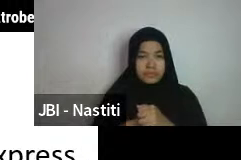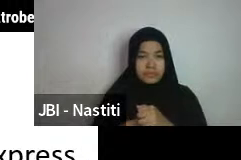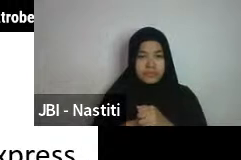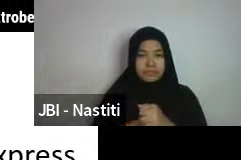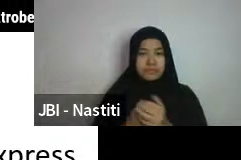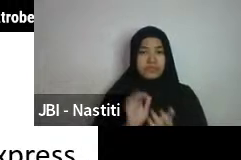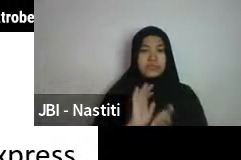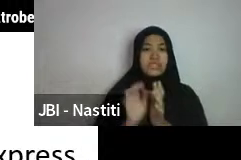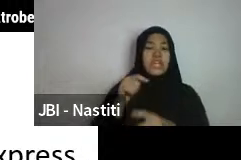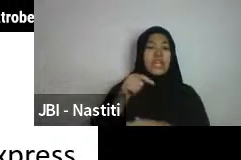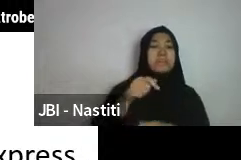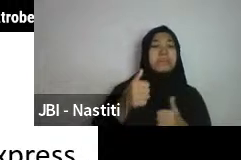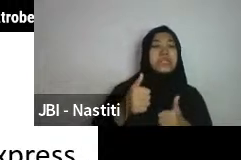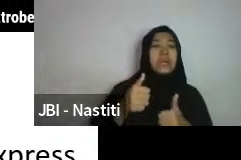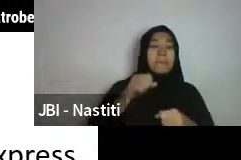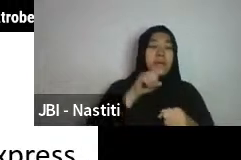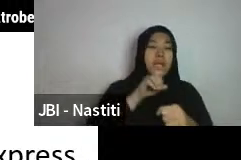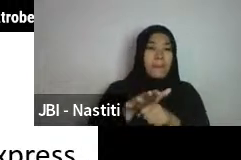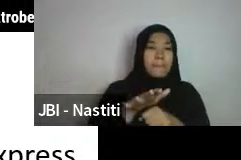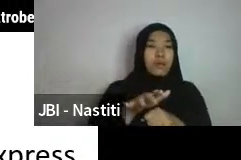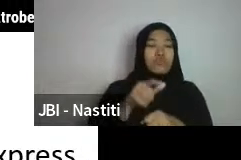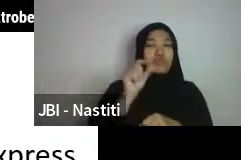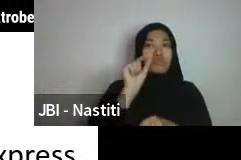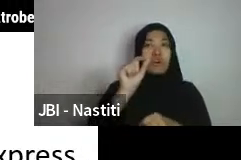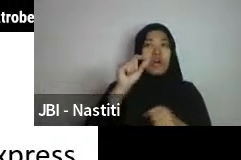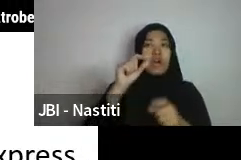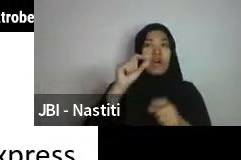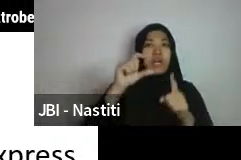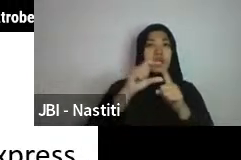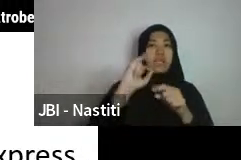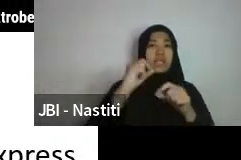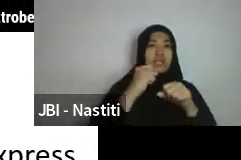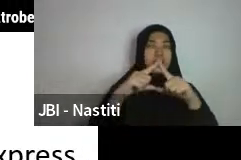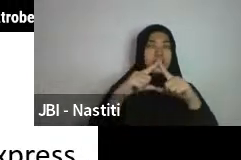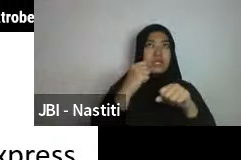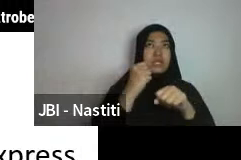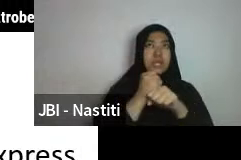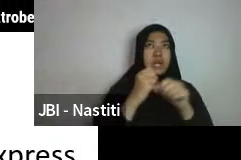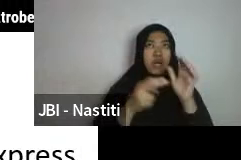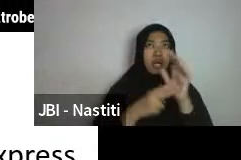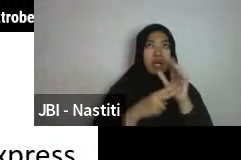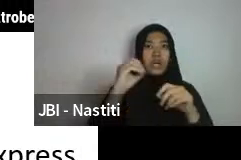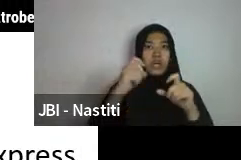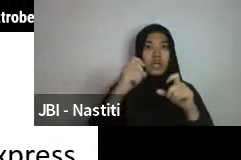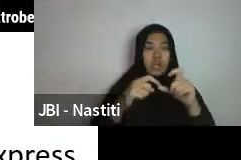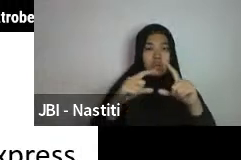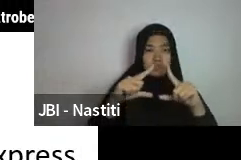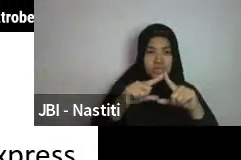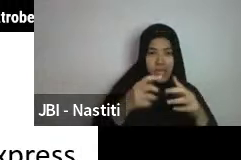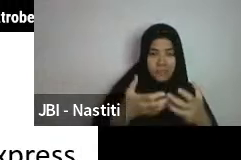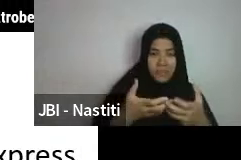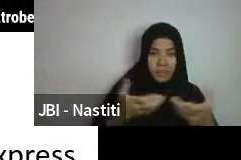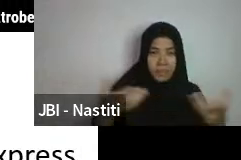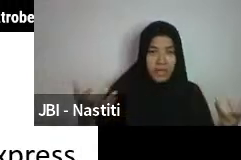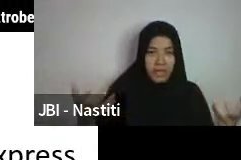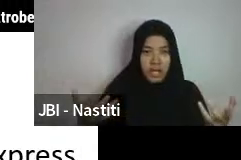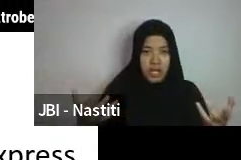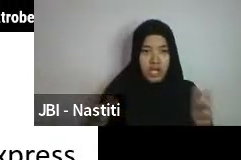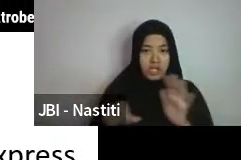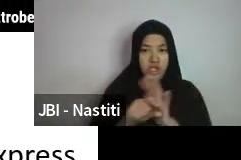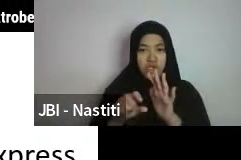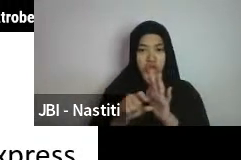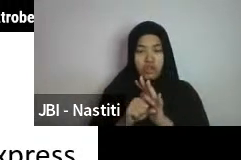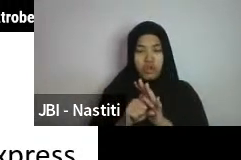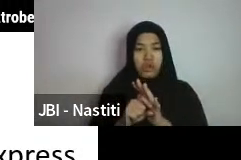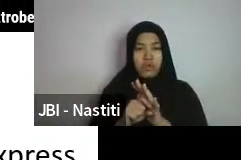for example, one of our participants said, with someone with an intellectual disability, I mean, an hour would, for a lot of people, would